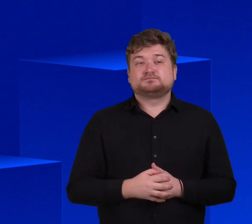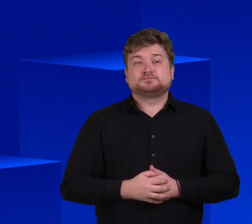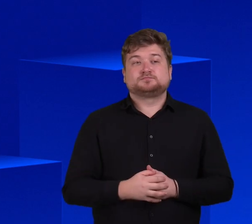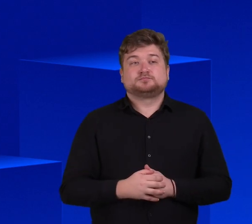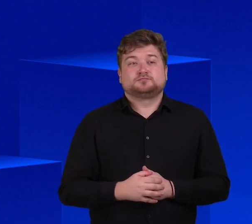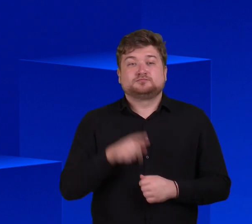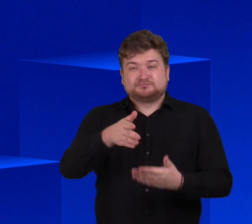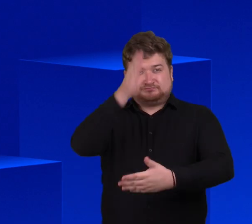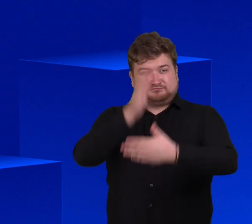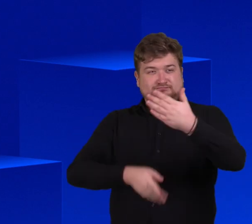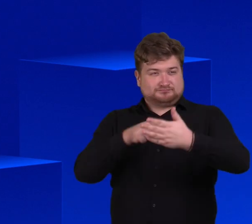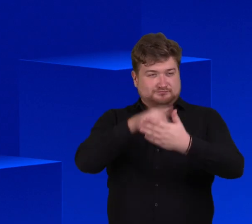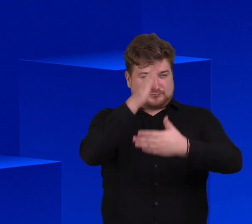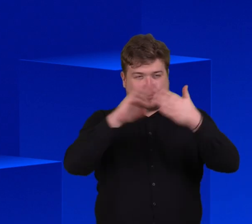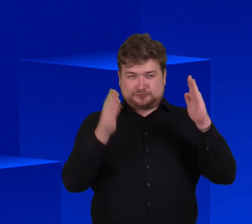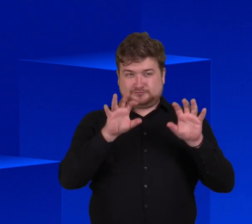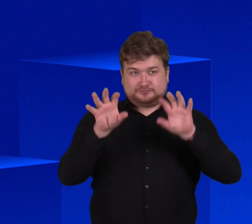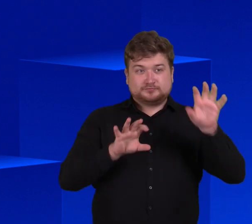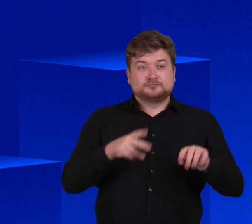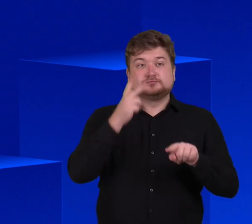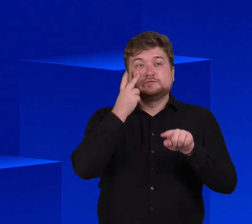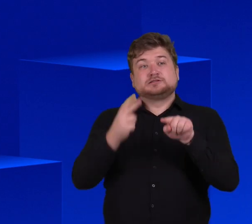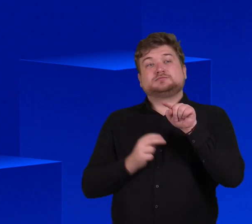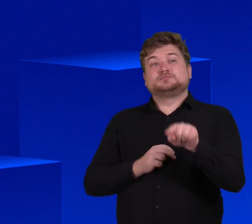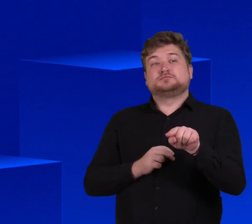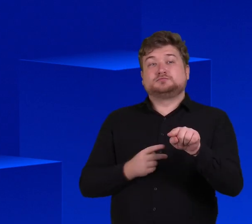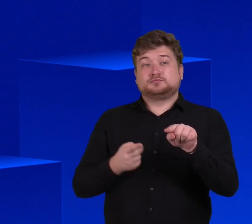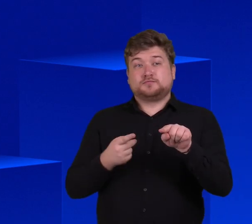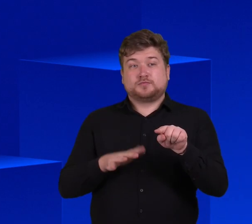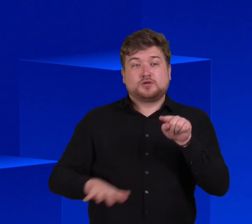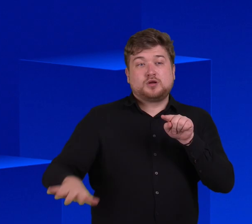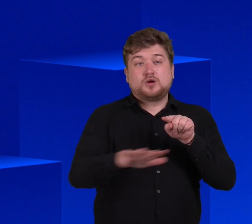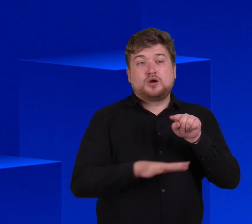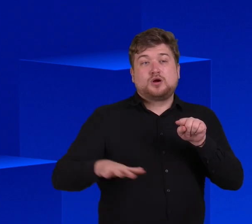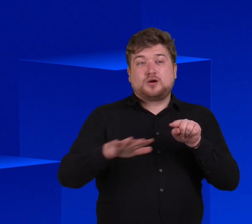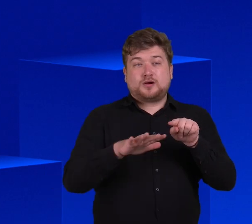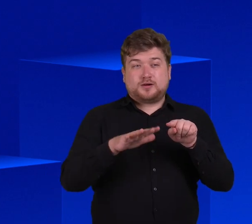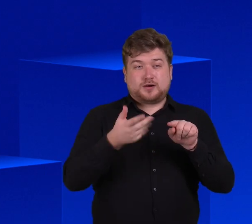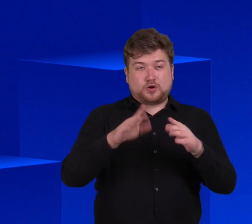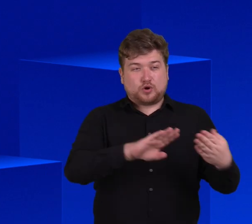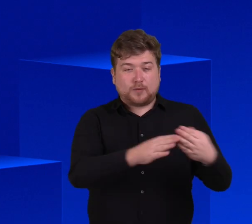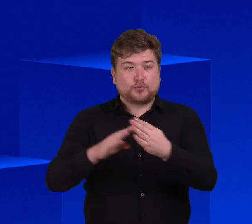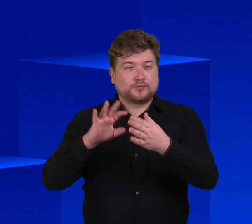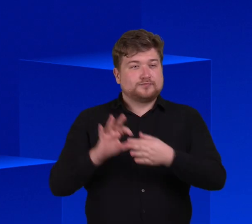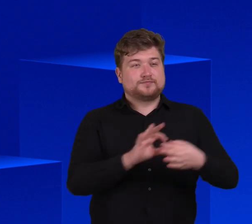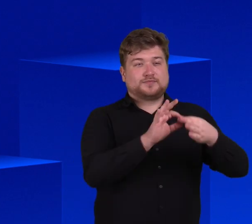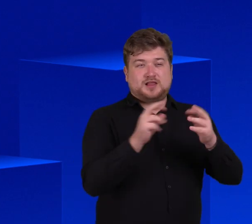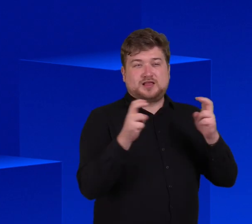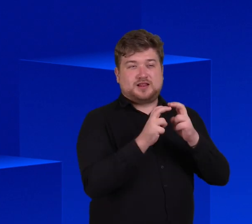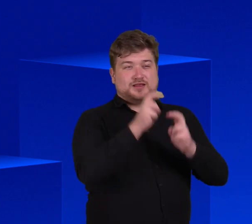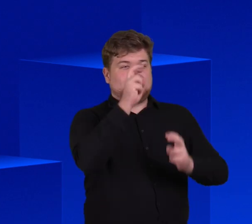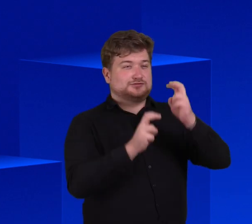the renewable energy communities in Europe. You might remember that there is a huge debate and discourse